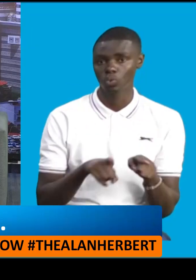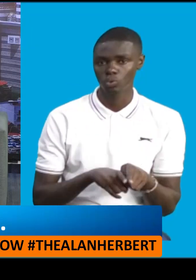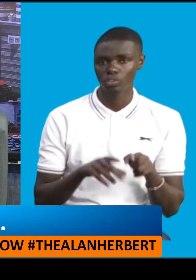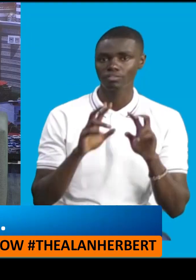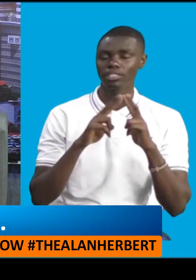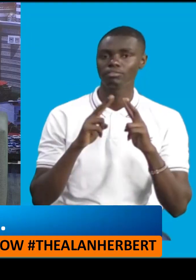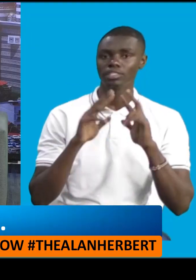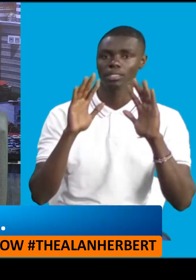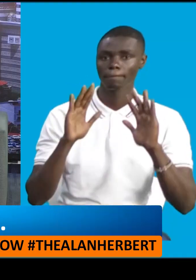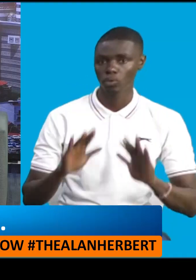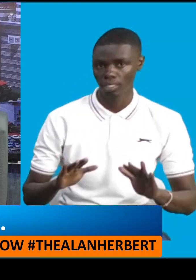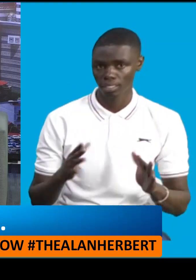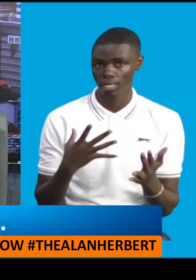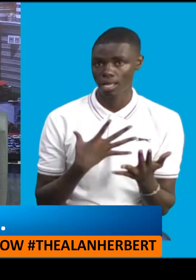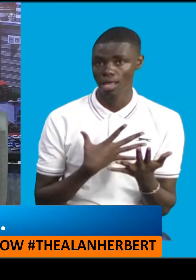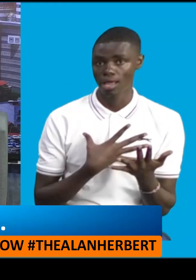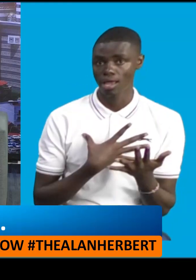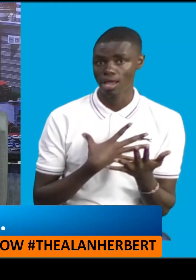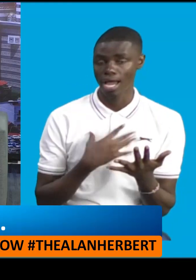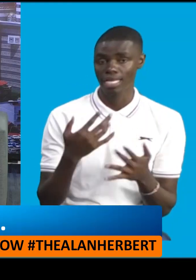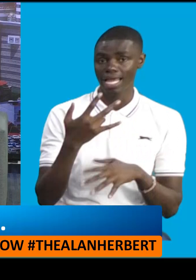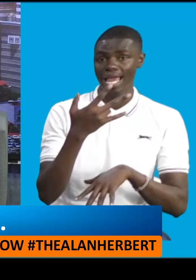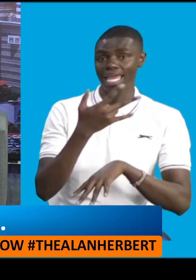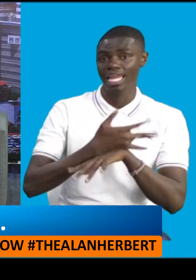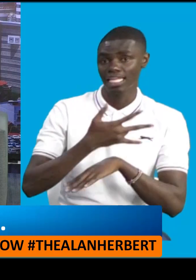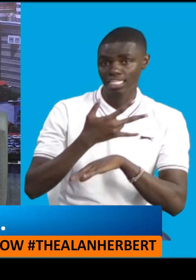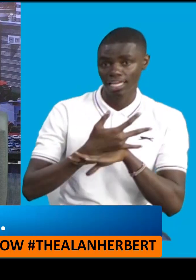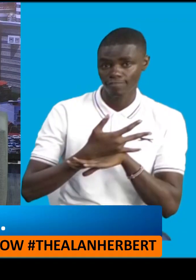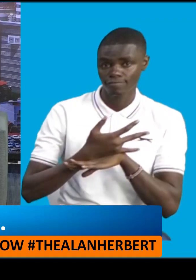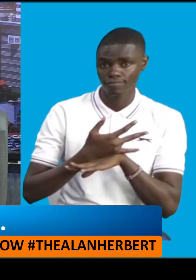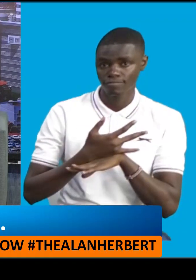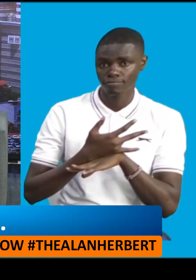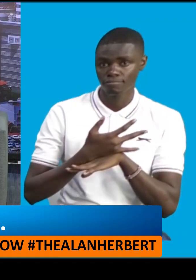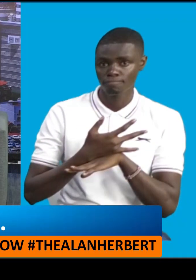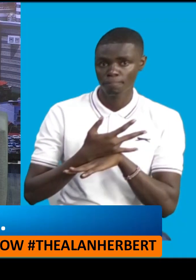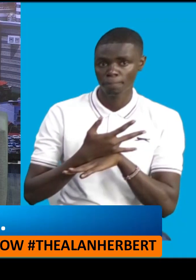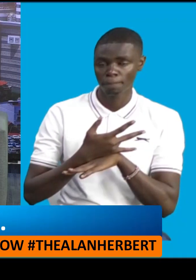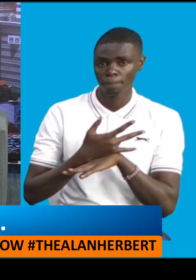service is also necessary. And the NHIF,